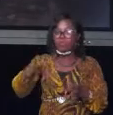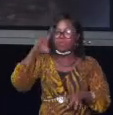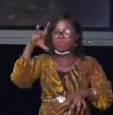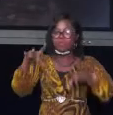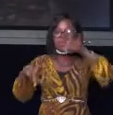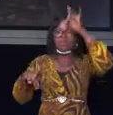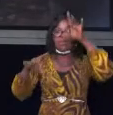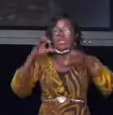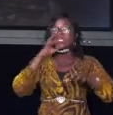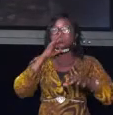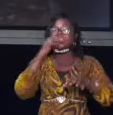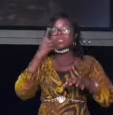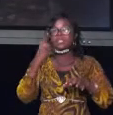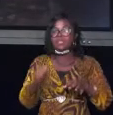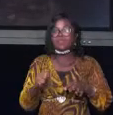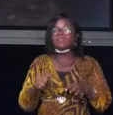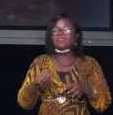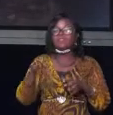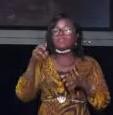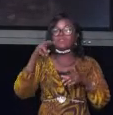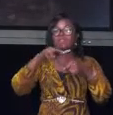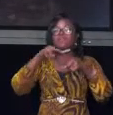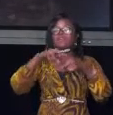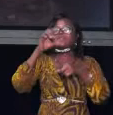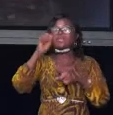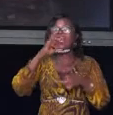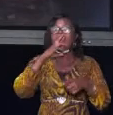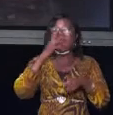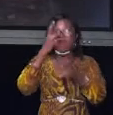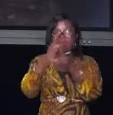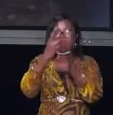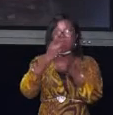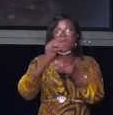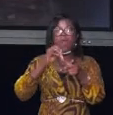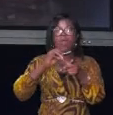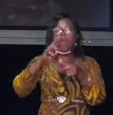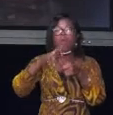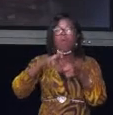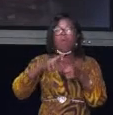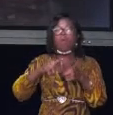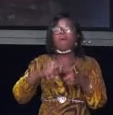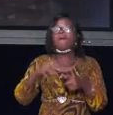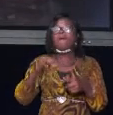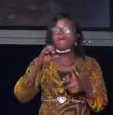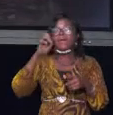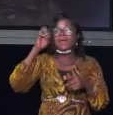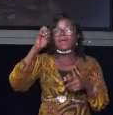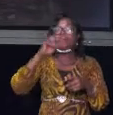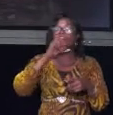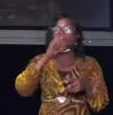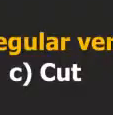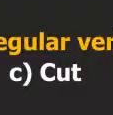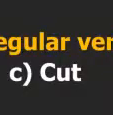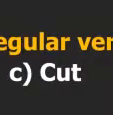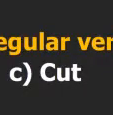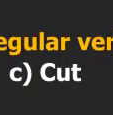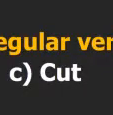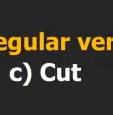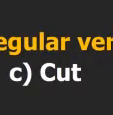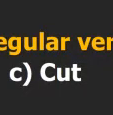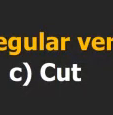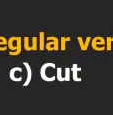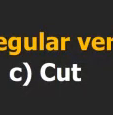here, if these verbs are regular or irregular verbs. Open, throw,